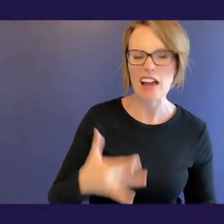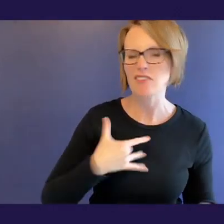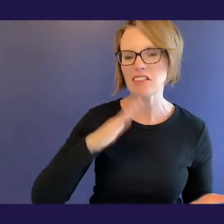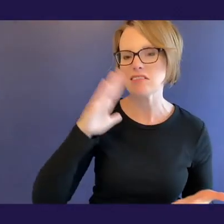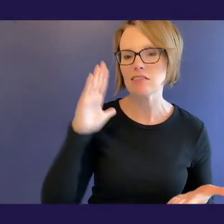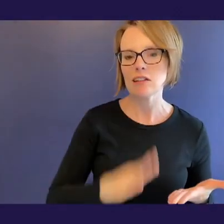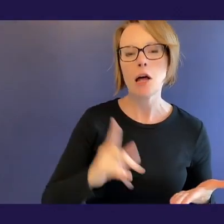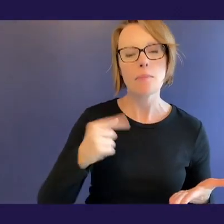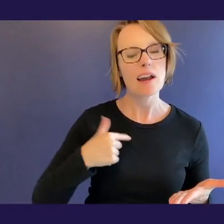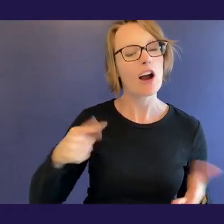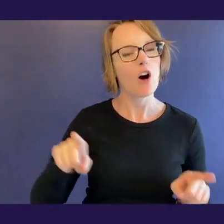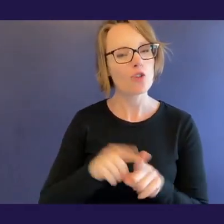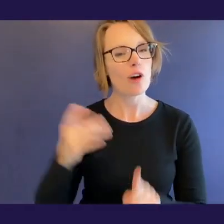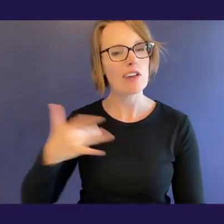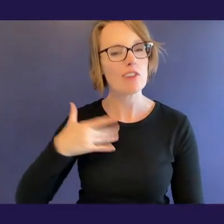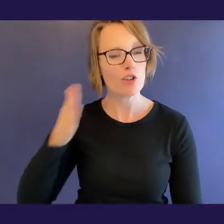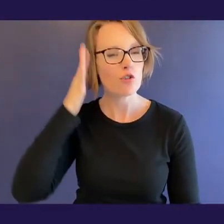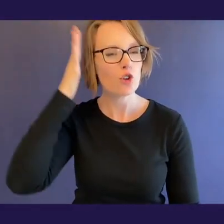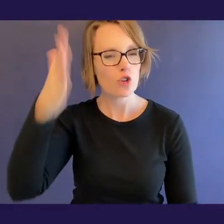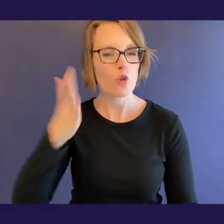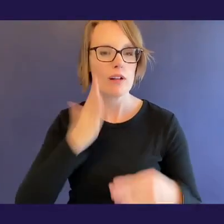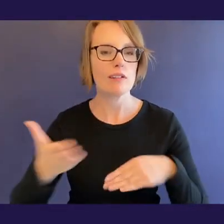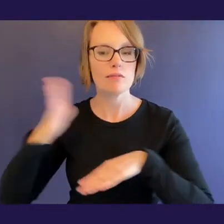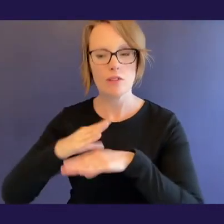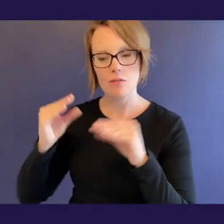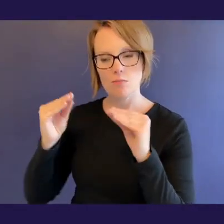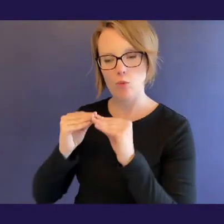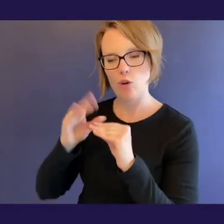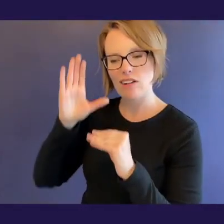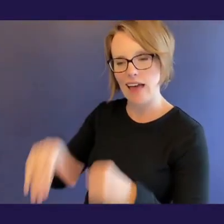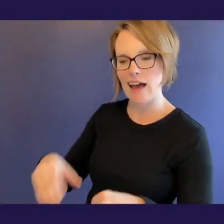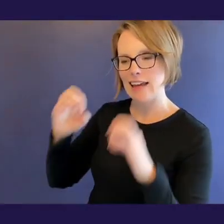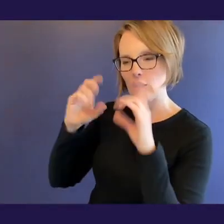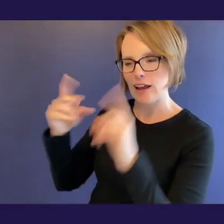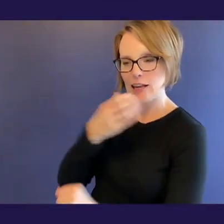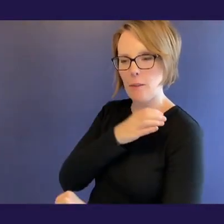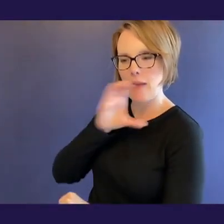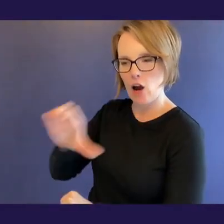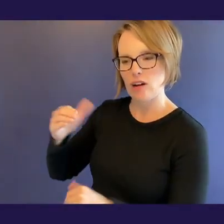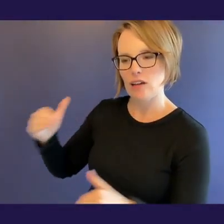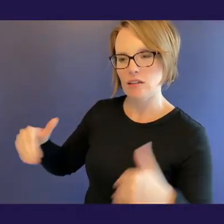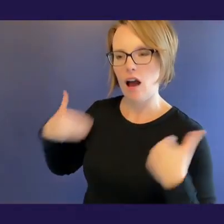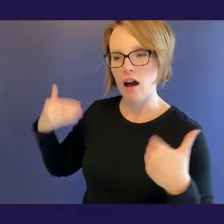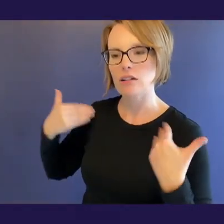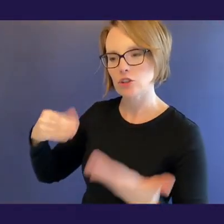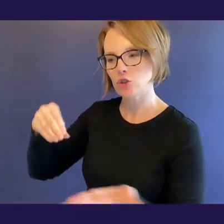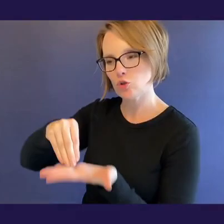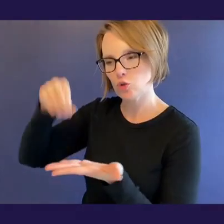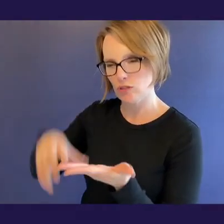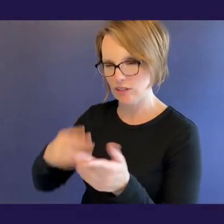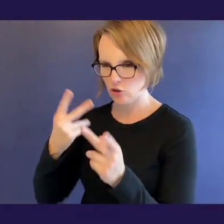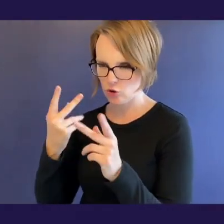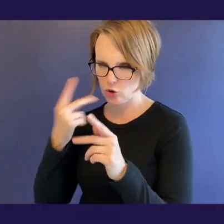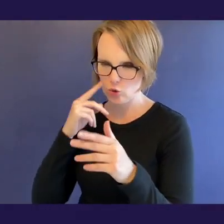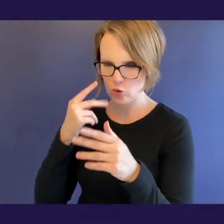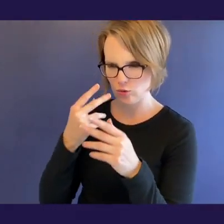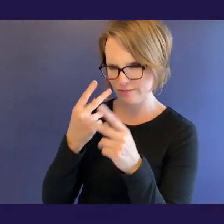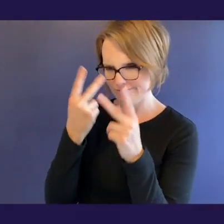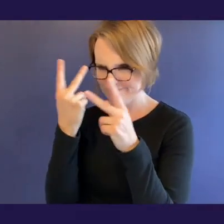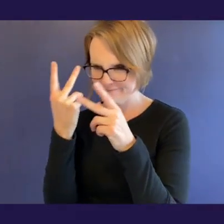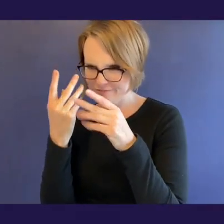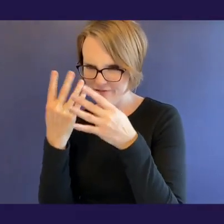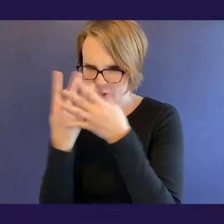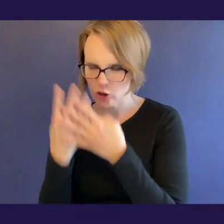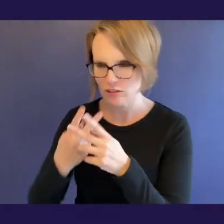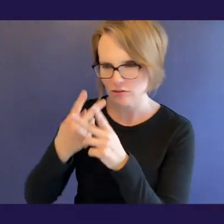think thinking through kind of building an awareness to what exists in the online information environment